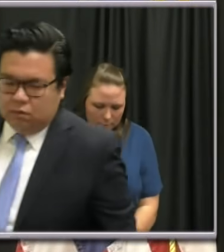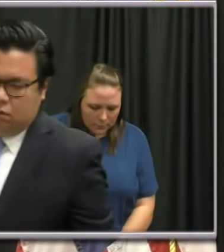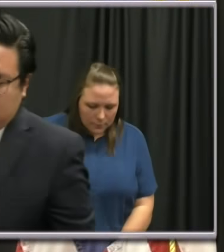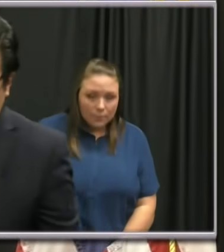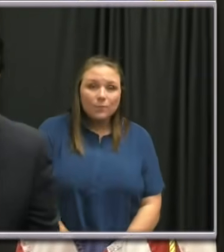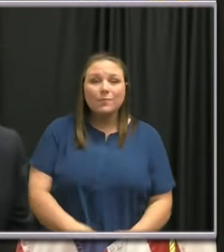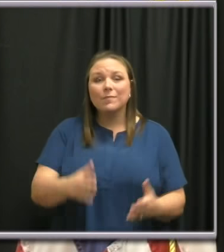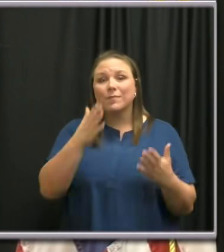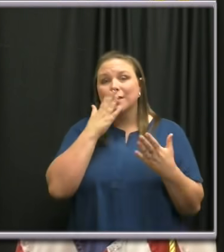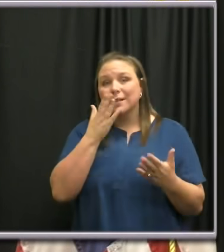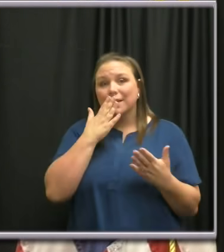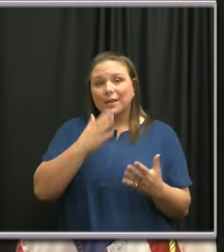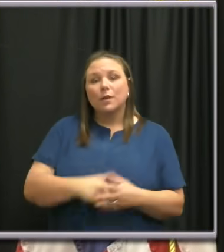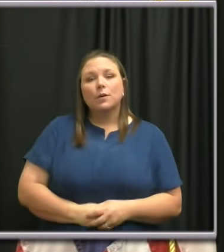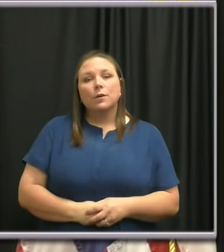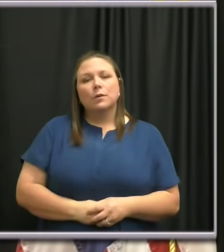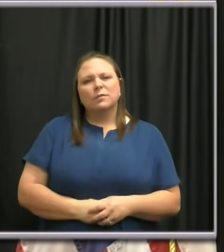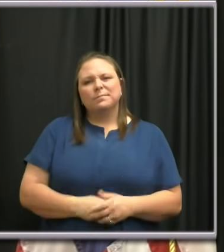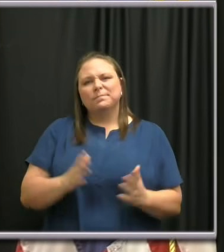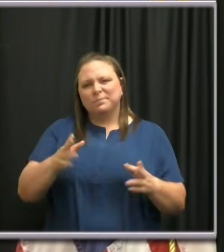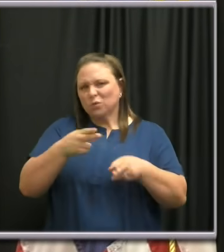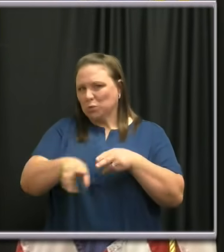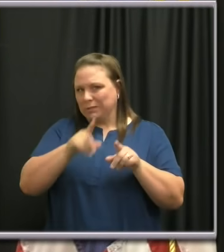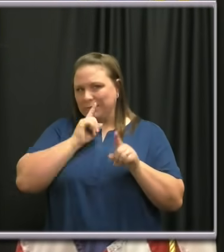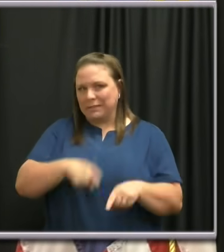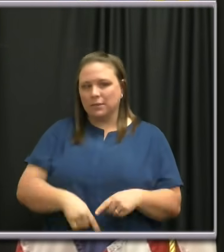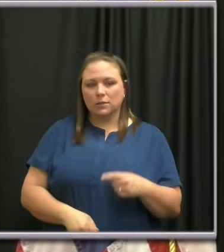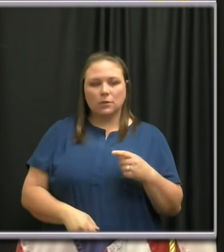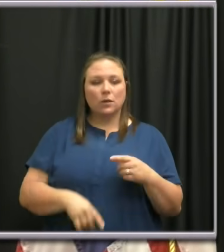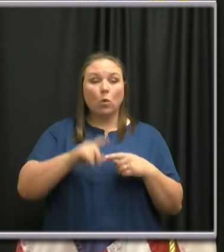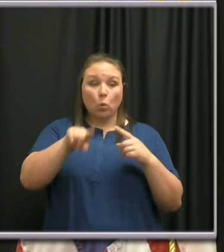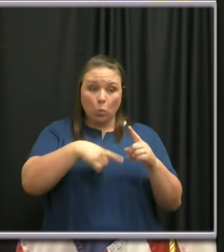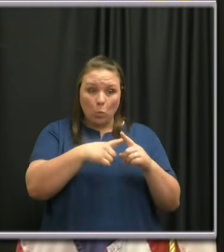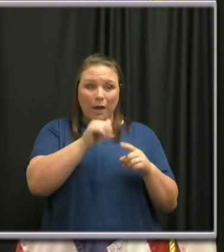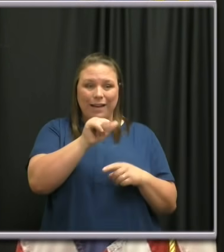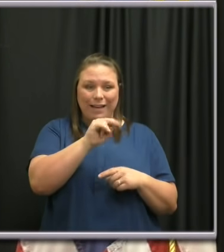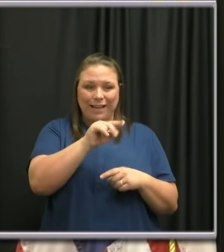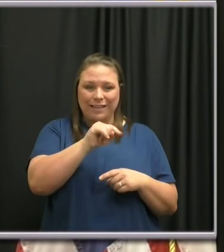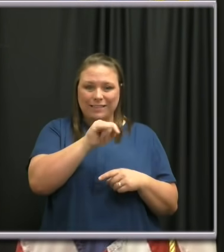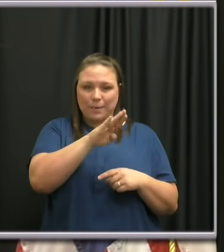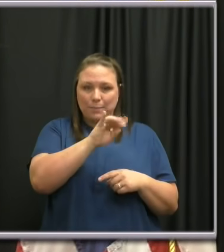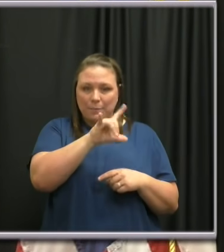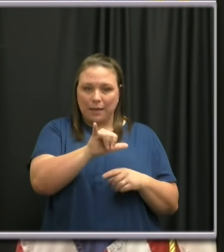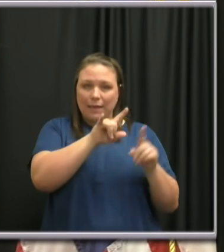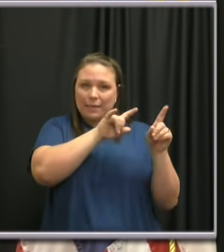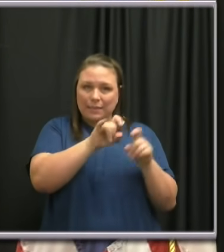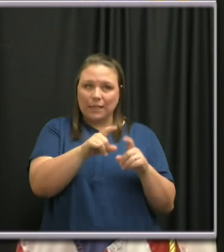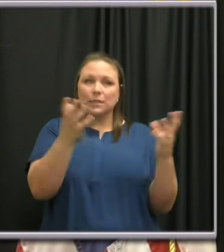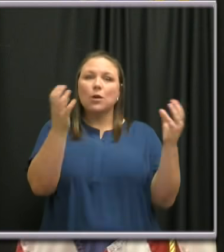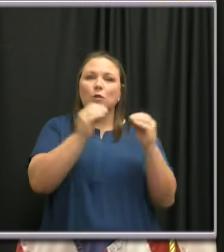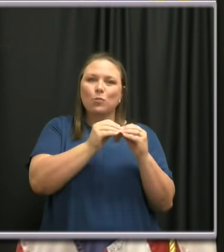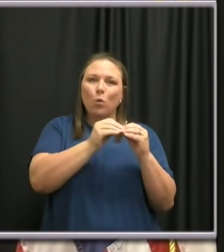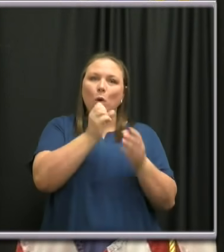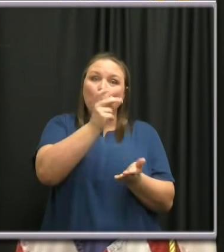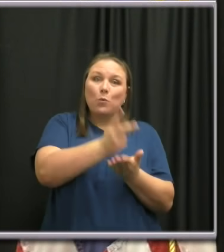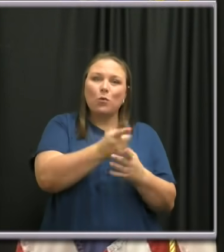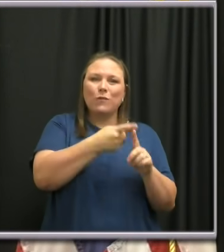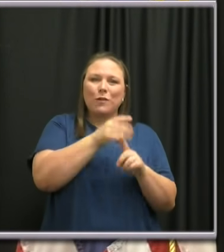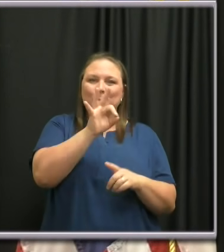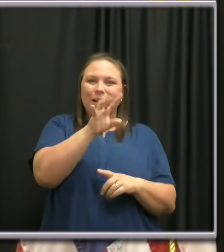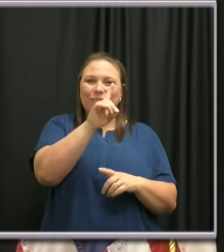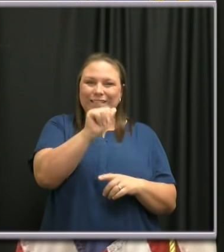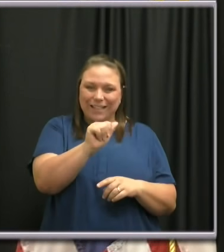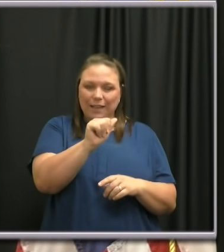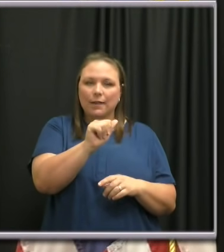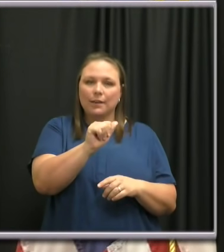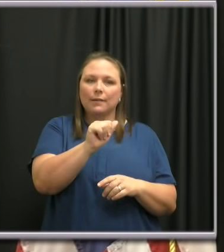Yeah, thank you, Jeremy. So in short, when antibody tests are more FDA approved and more accepted